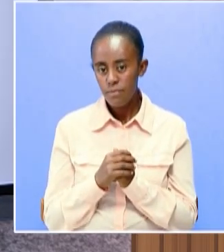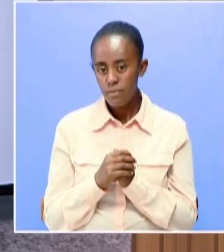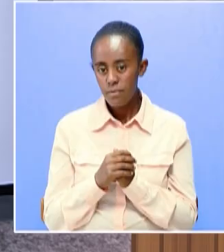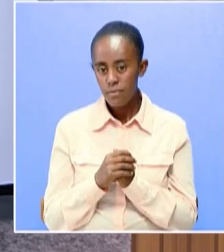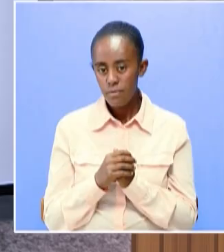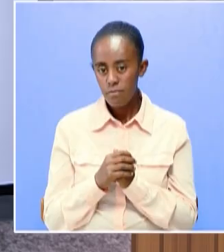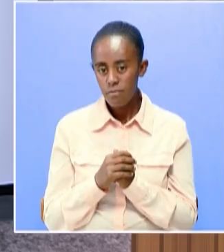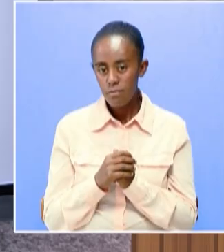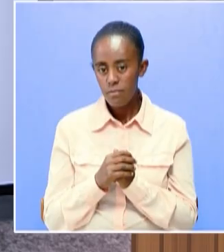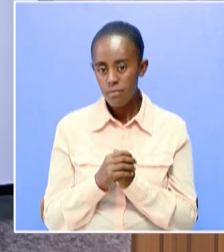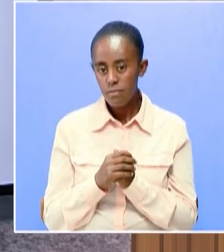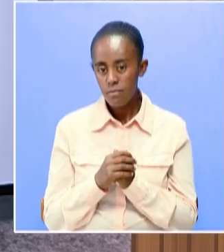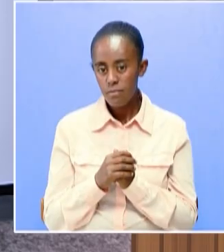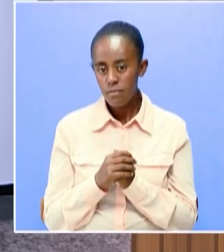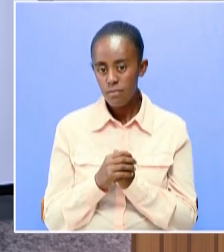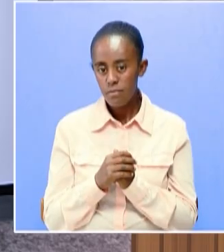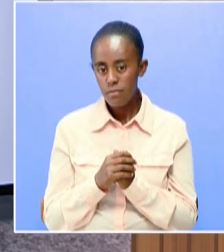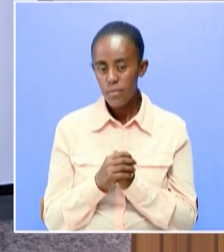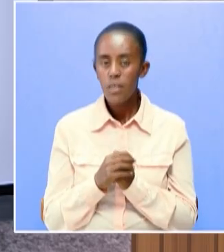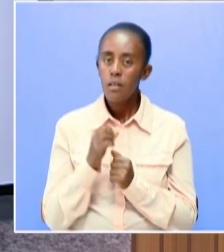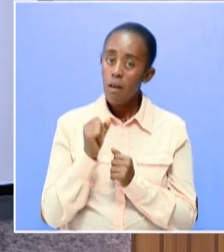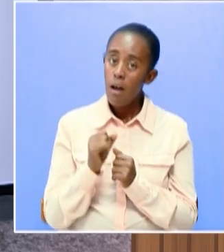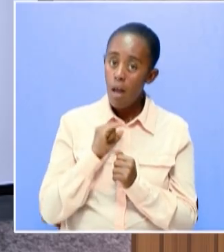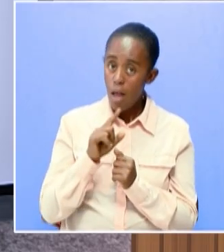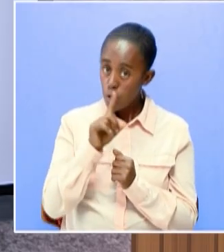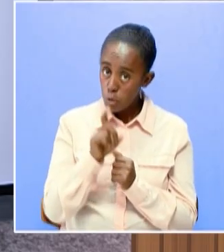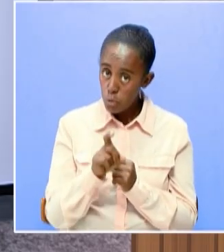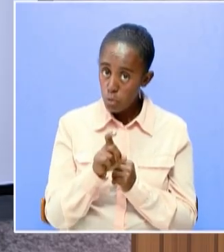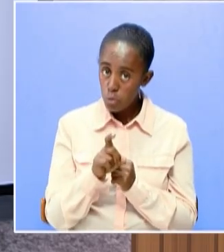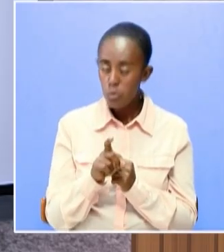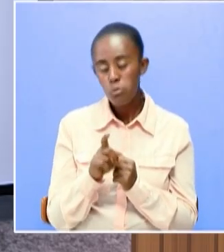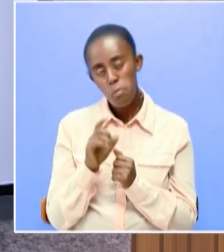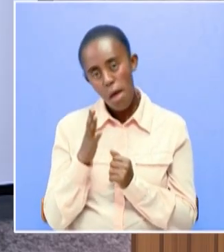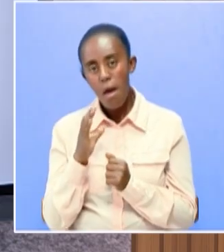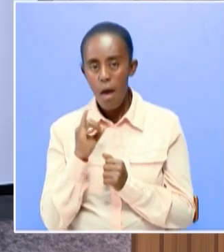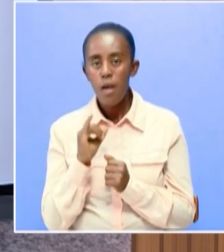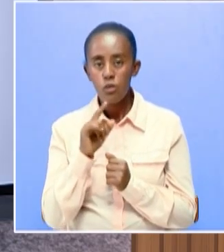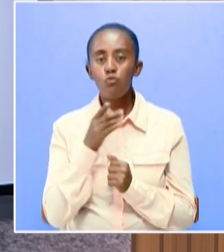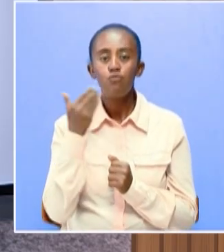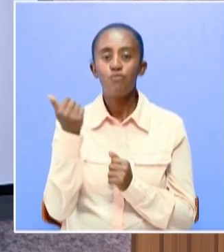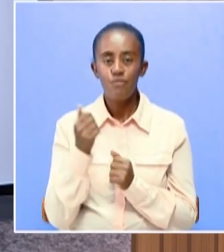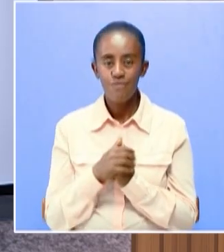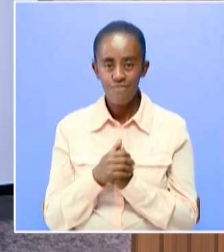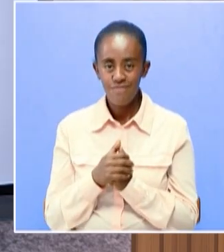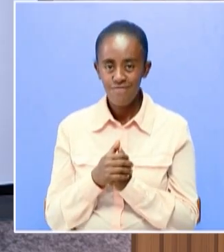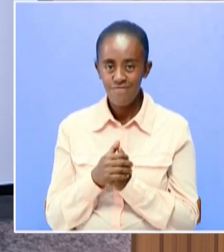Rather than saying, can I ask you, it's better if you say what? May I ask you? Nice. What about this one